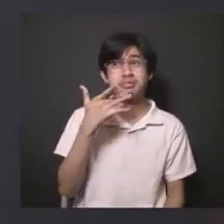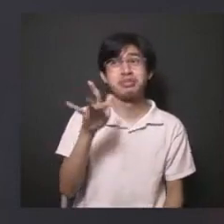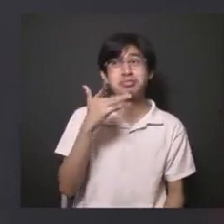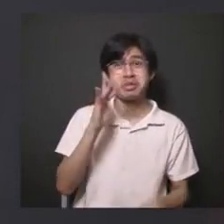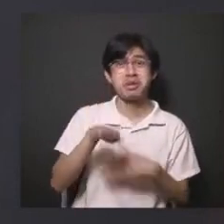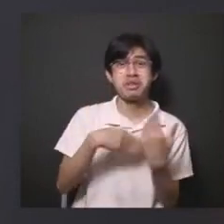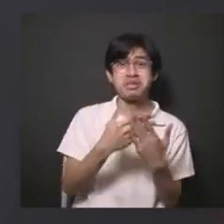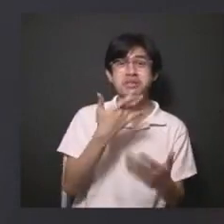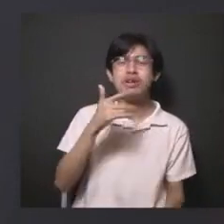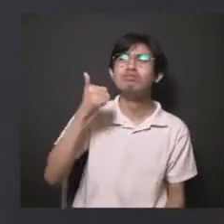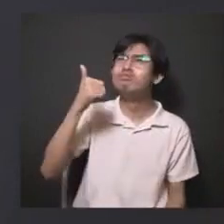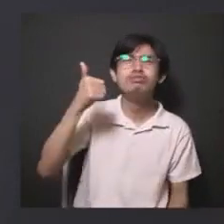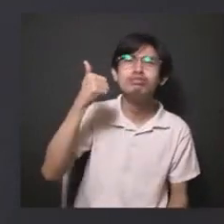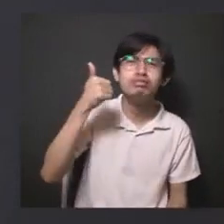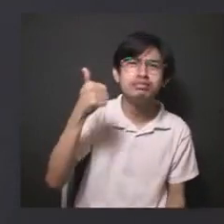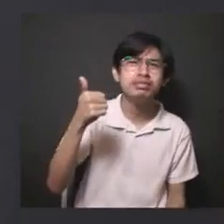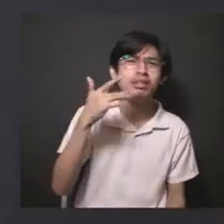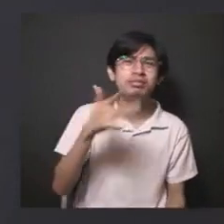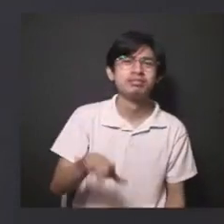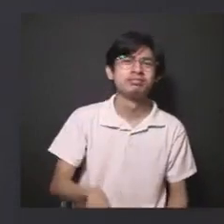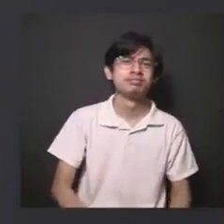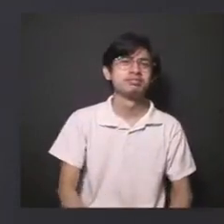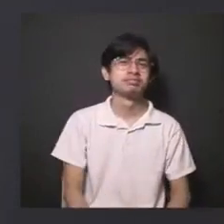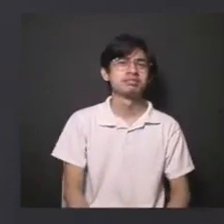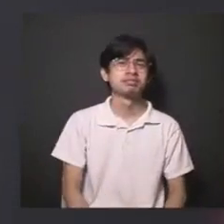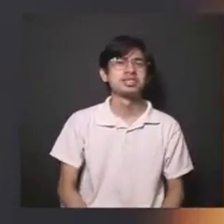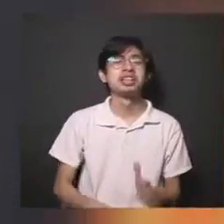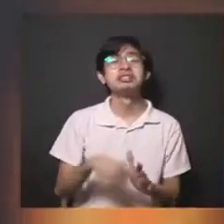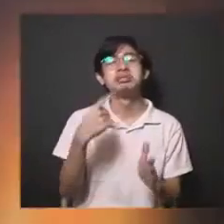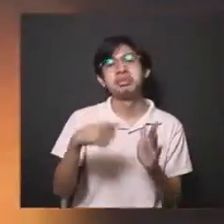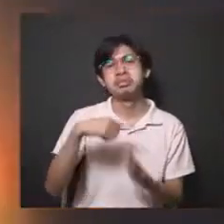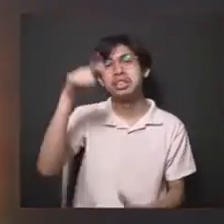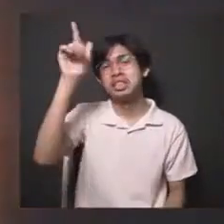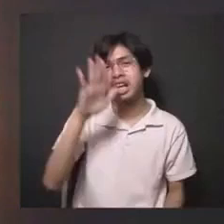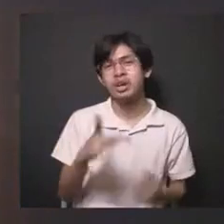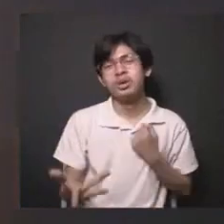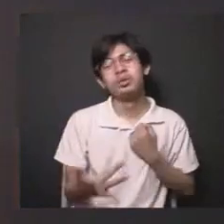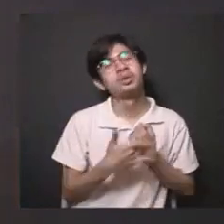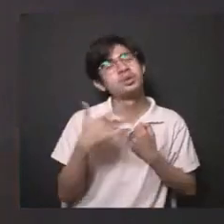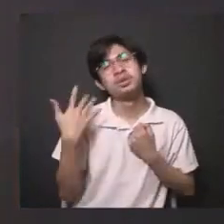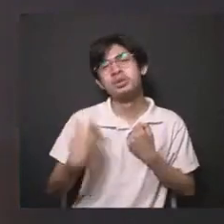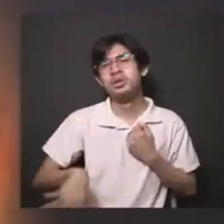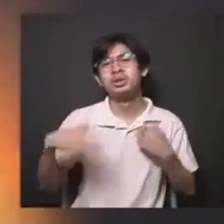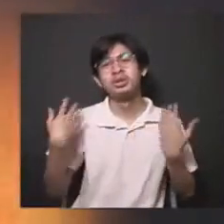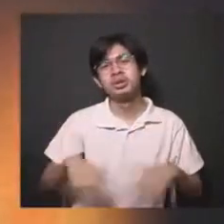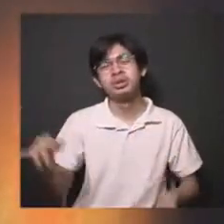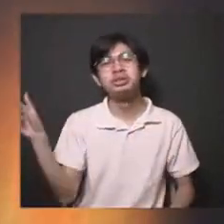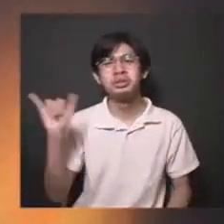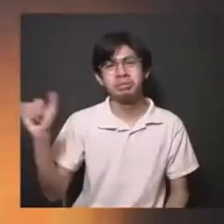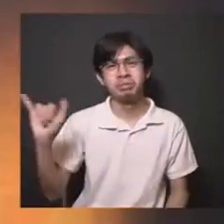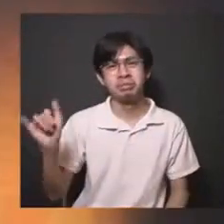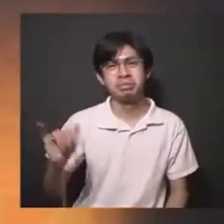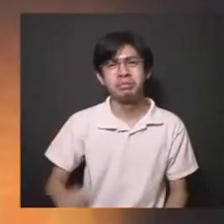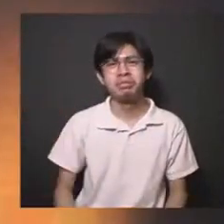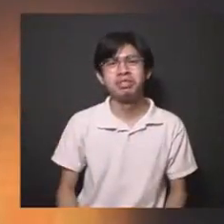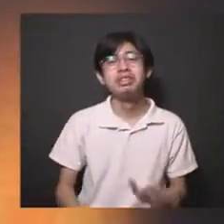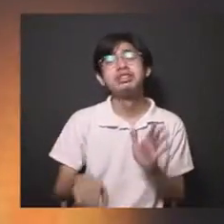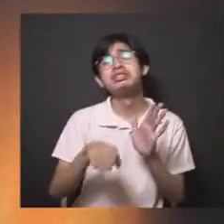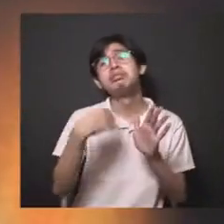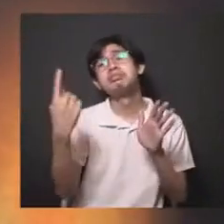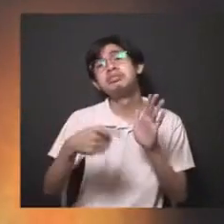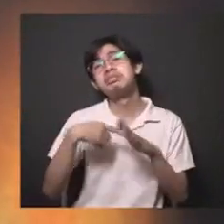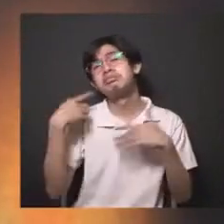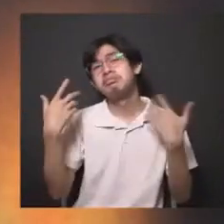And you know, sometimes God will speak to you in moments. And the way it spoke to me was like this, that you know, sometimes when we get